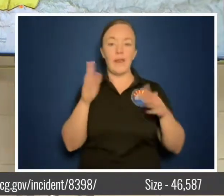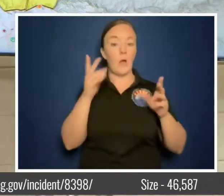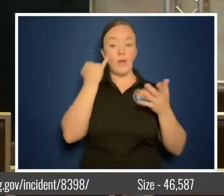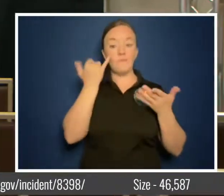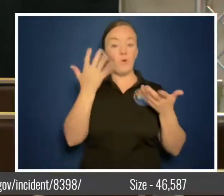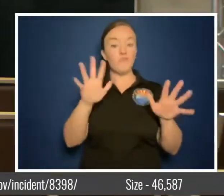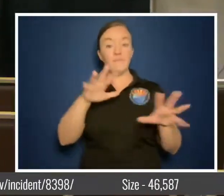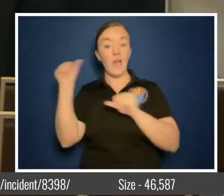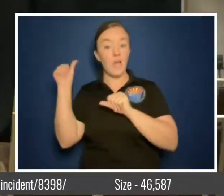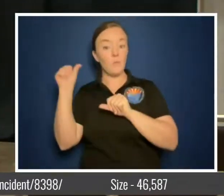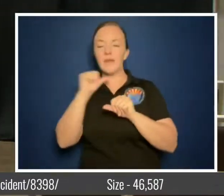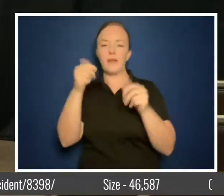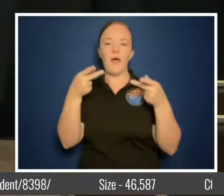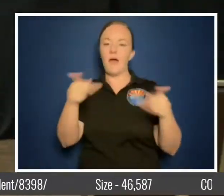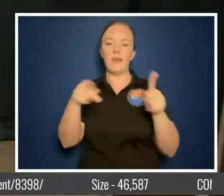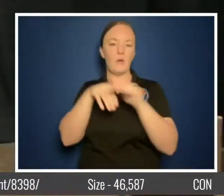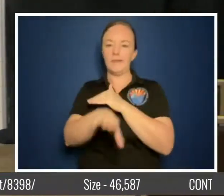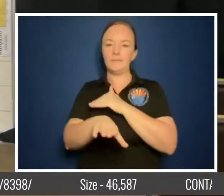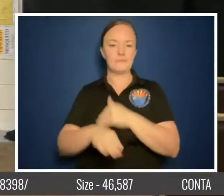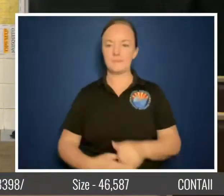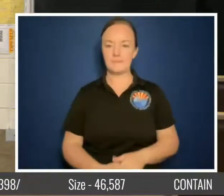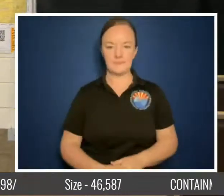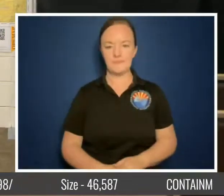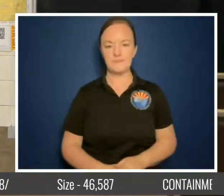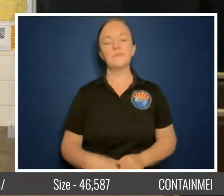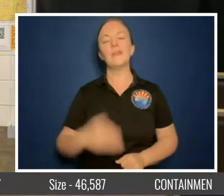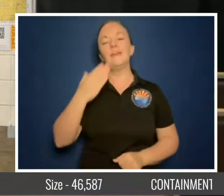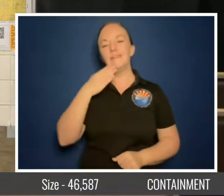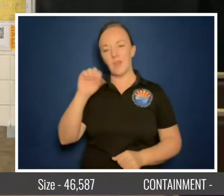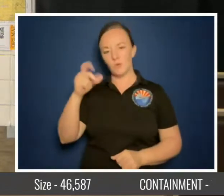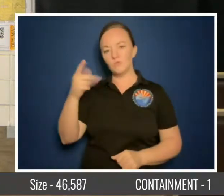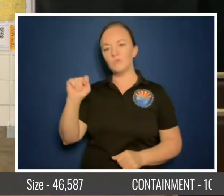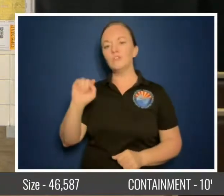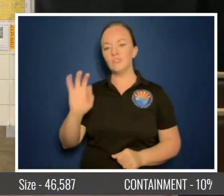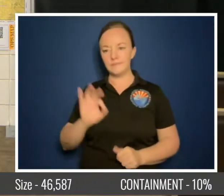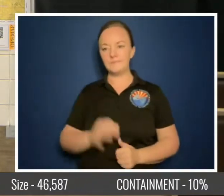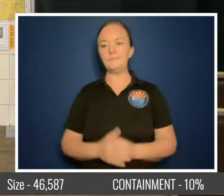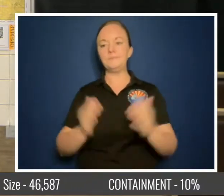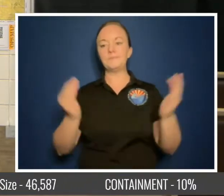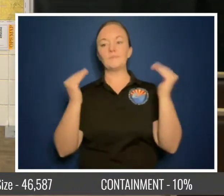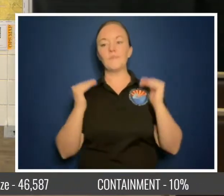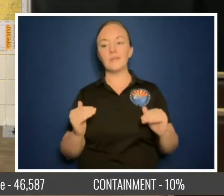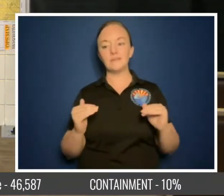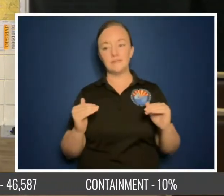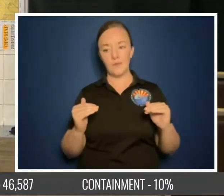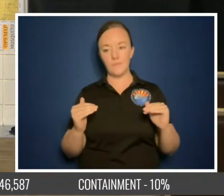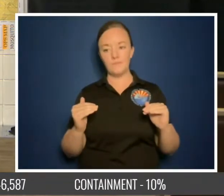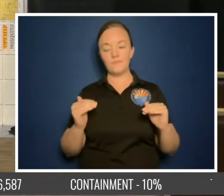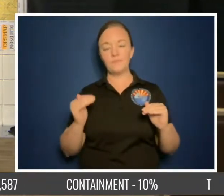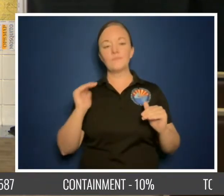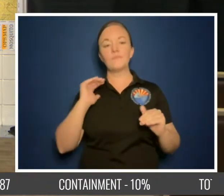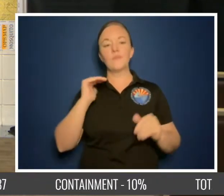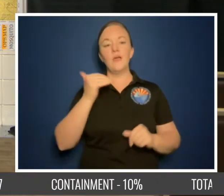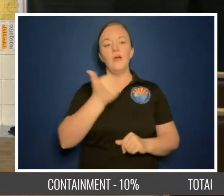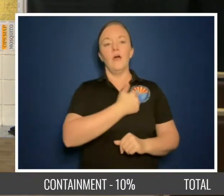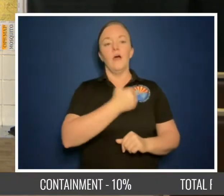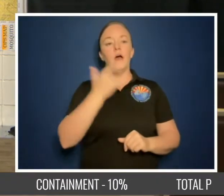Thank you. Thank you, Sergeant. Appreciate that. Next up, we're going to bring our respective CAL FIRE unit chiefs up.